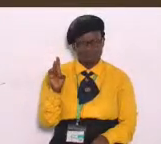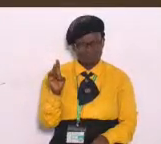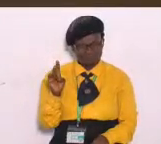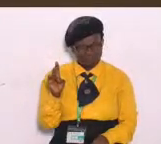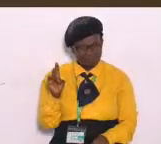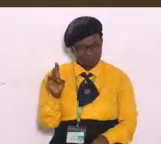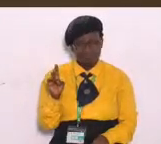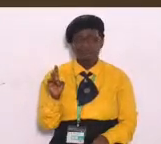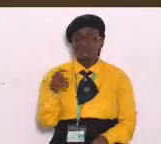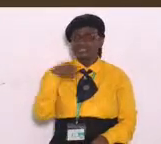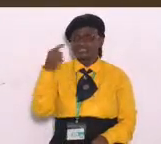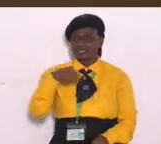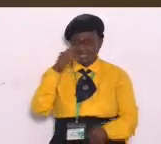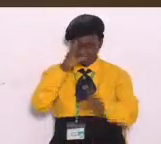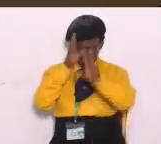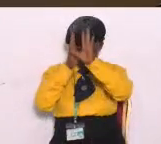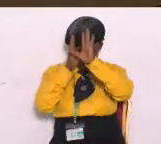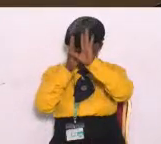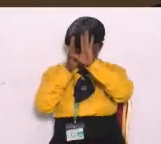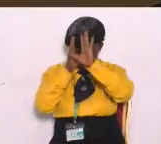Number seven. Say, Father,